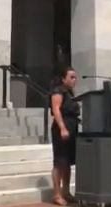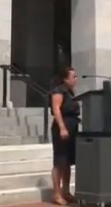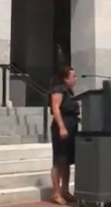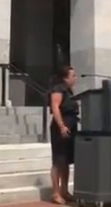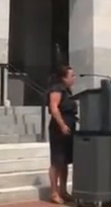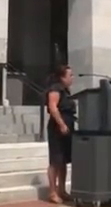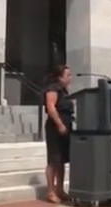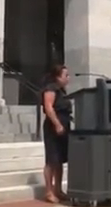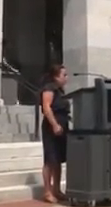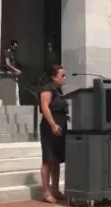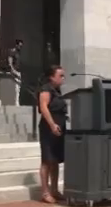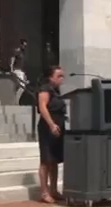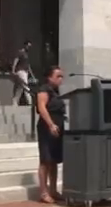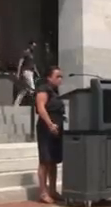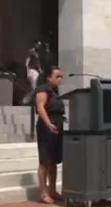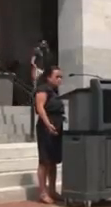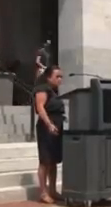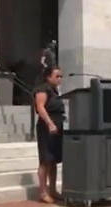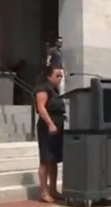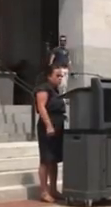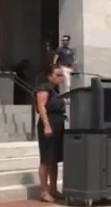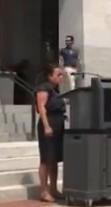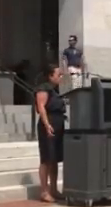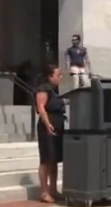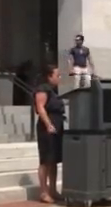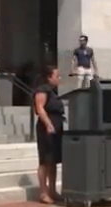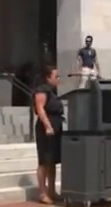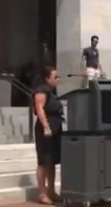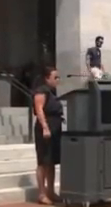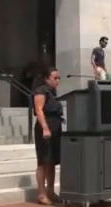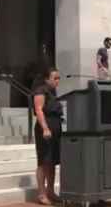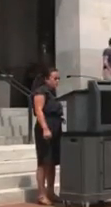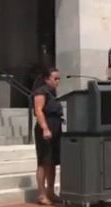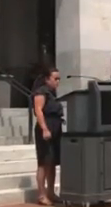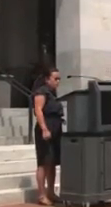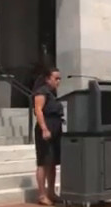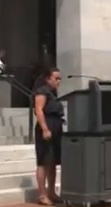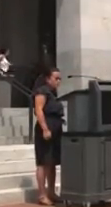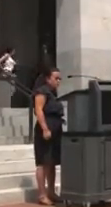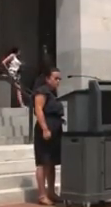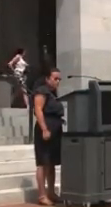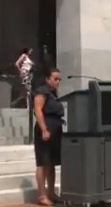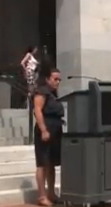I felt really connected and comfortable and like I could be myself.